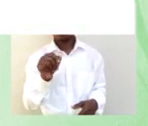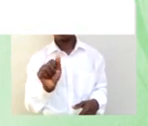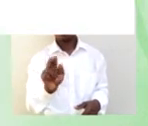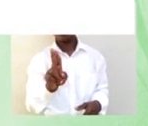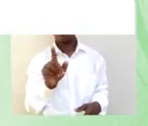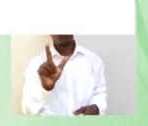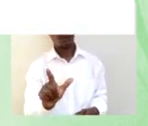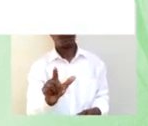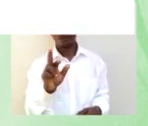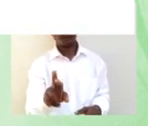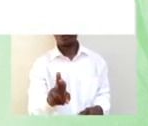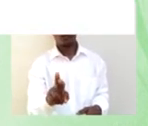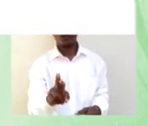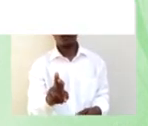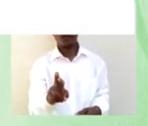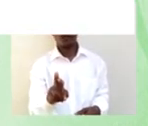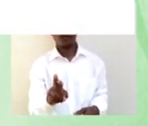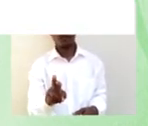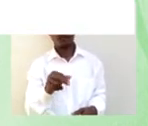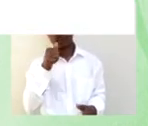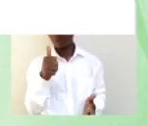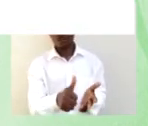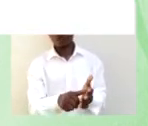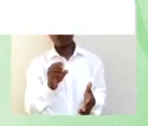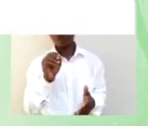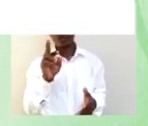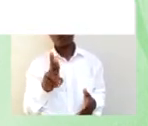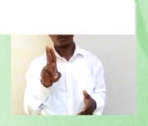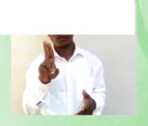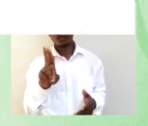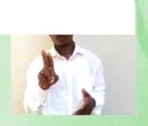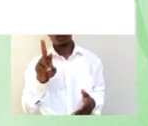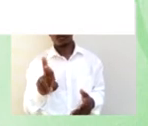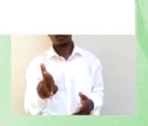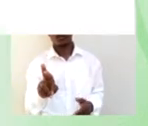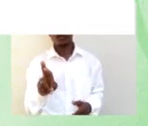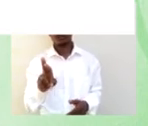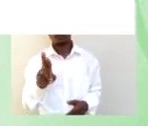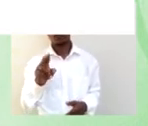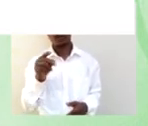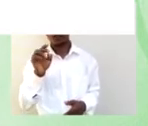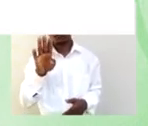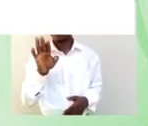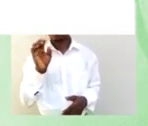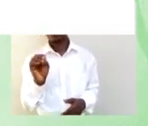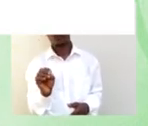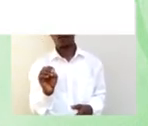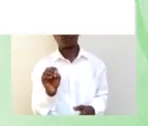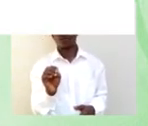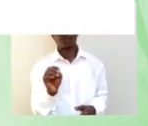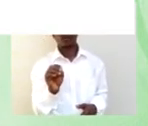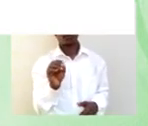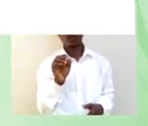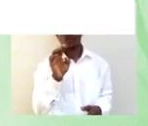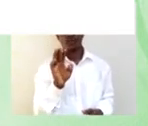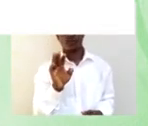paw, P-O-U-R, letters O-U-R. 40,